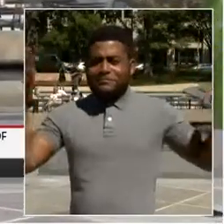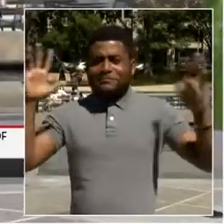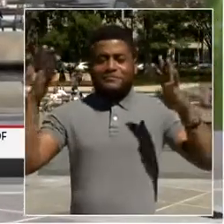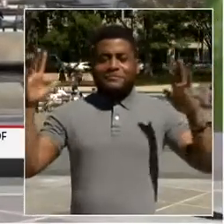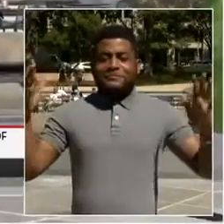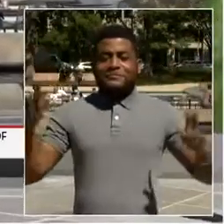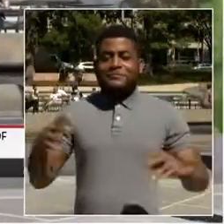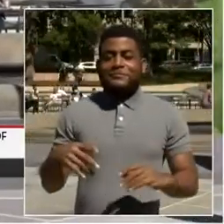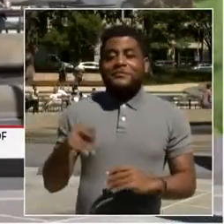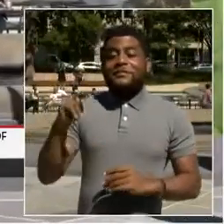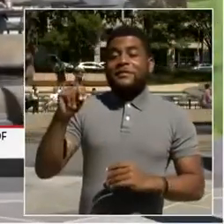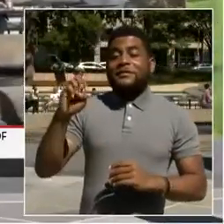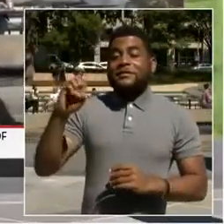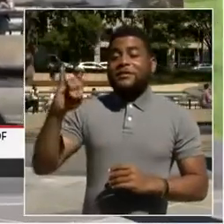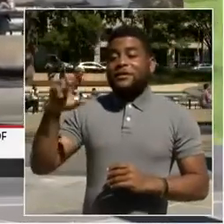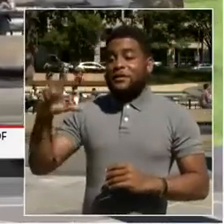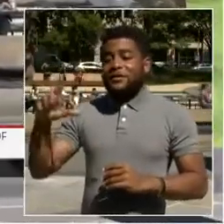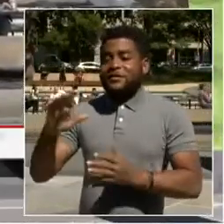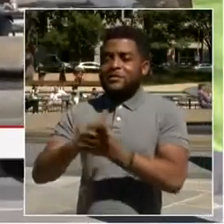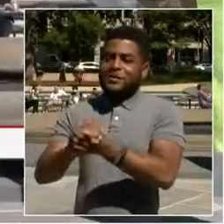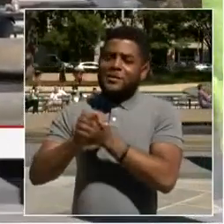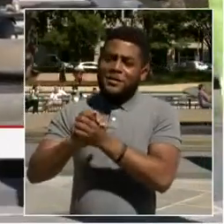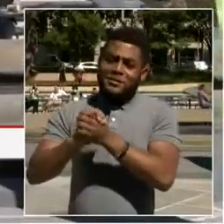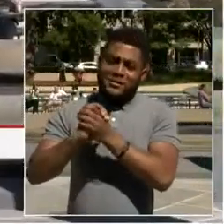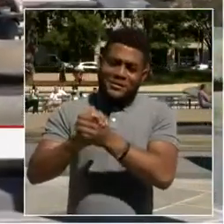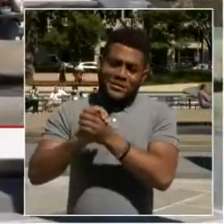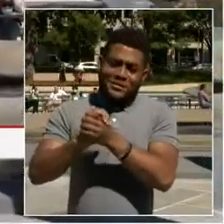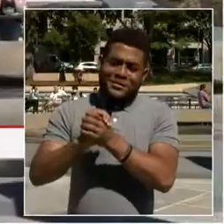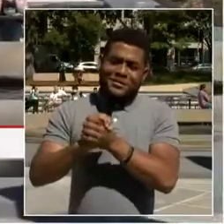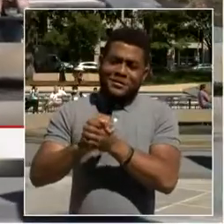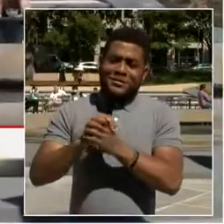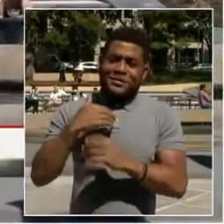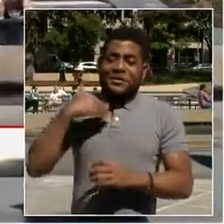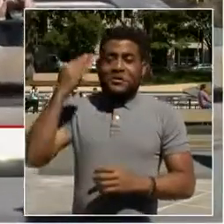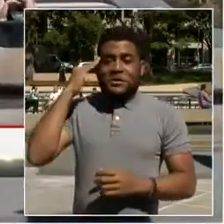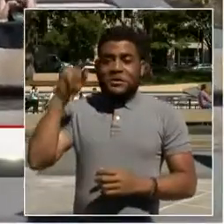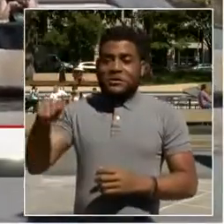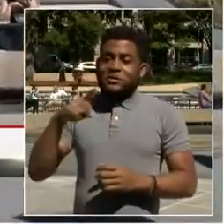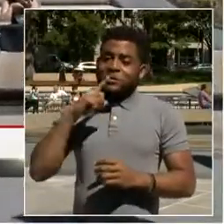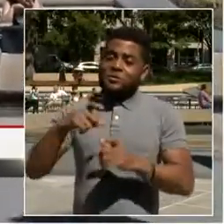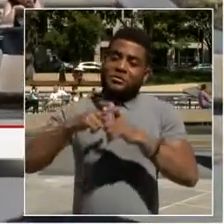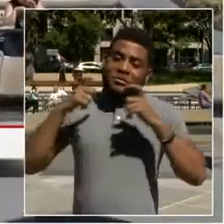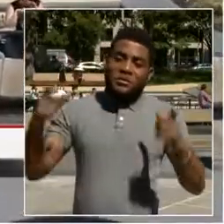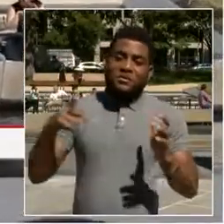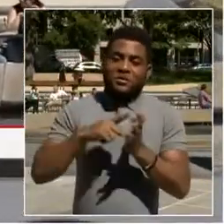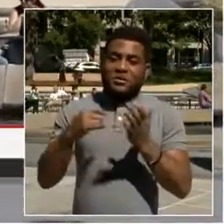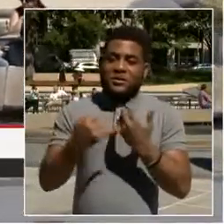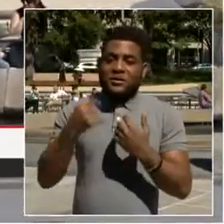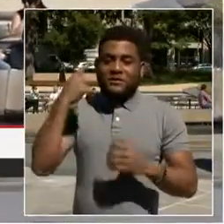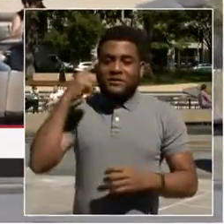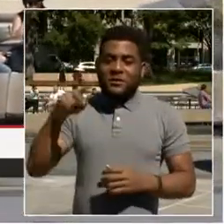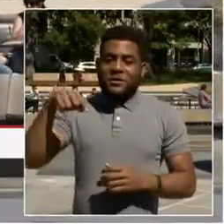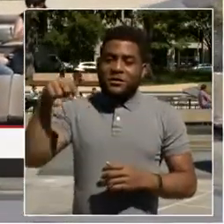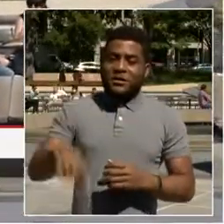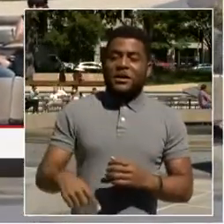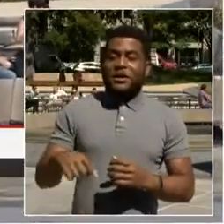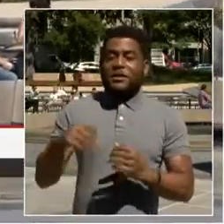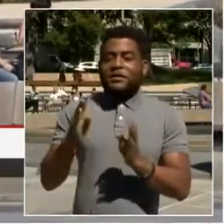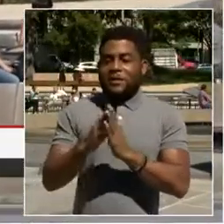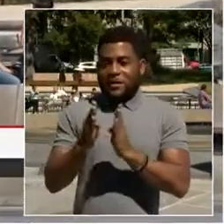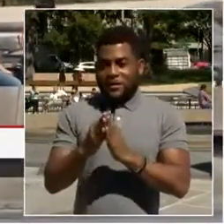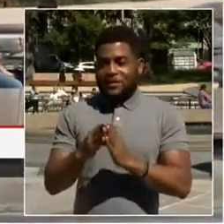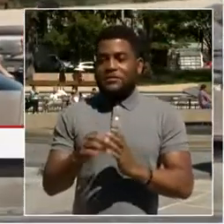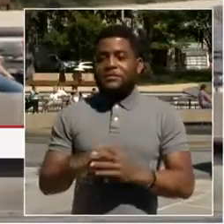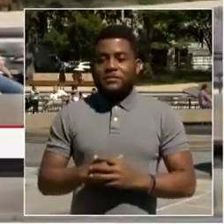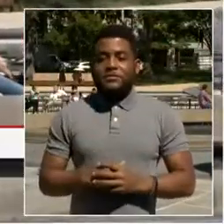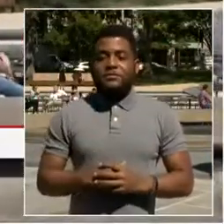Neil, congratulations. I know that this has been a big project for the downtown and certainly well